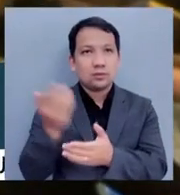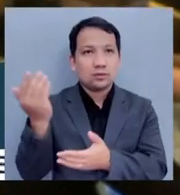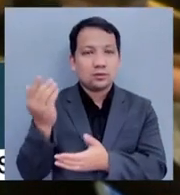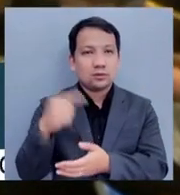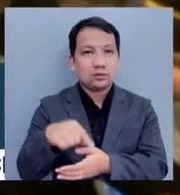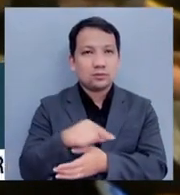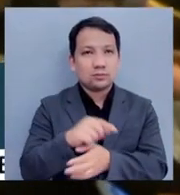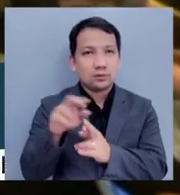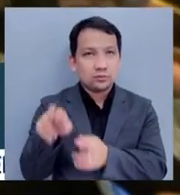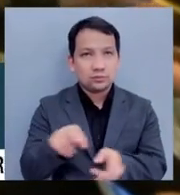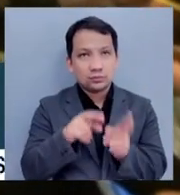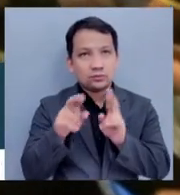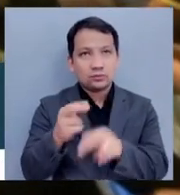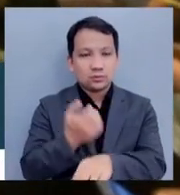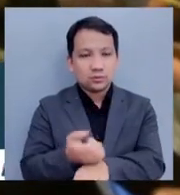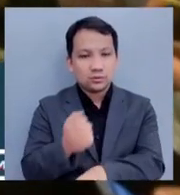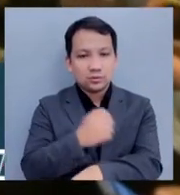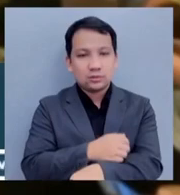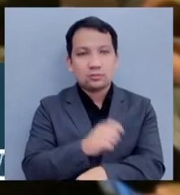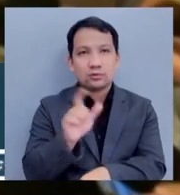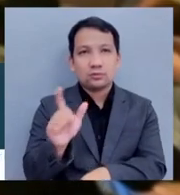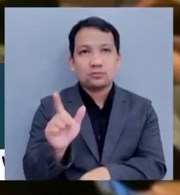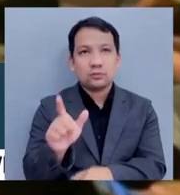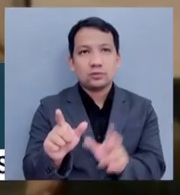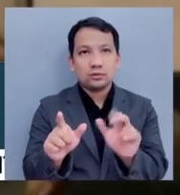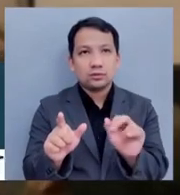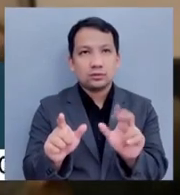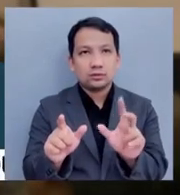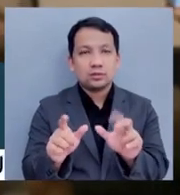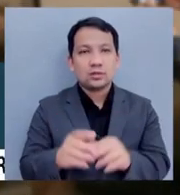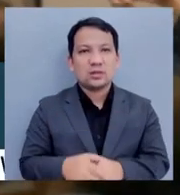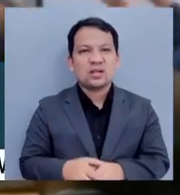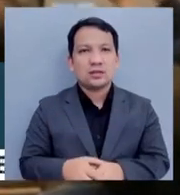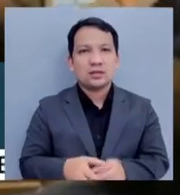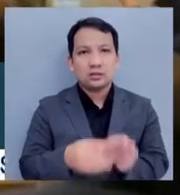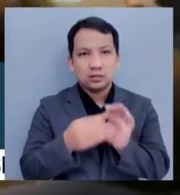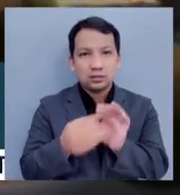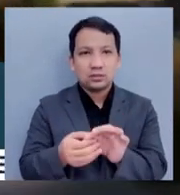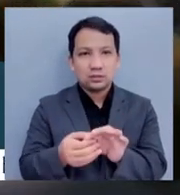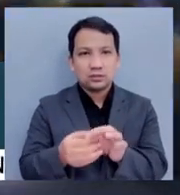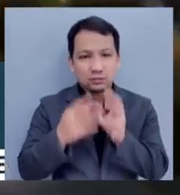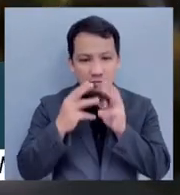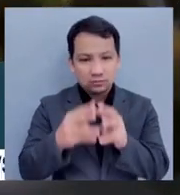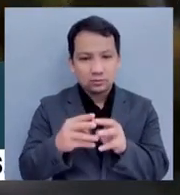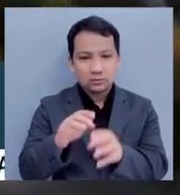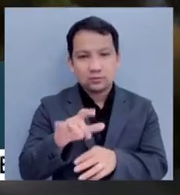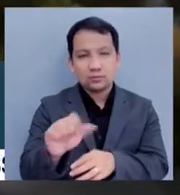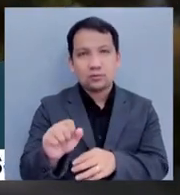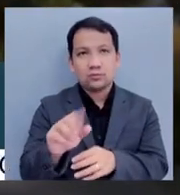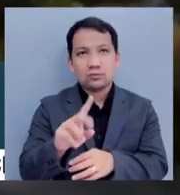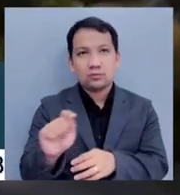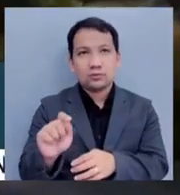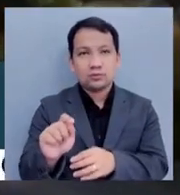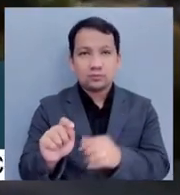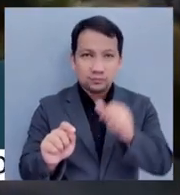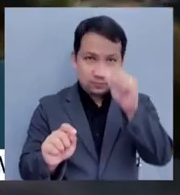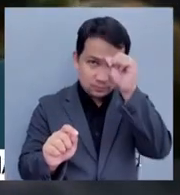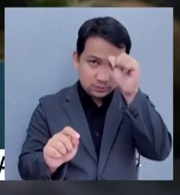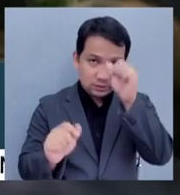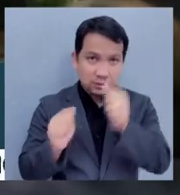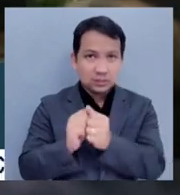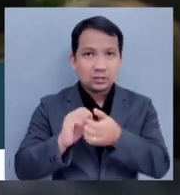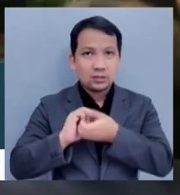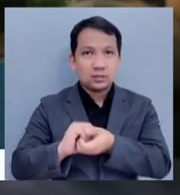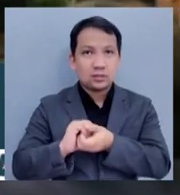renewable energy generation by 2030, or a total of 50 gigawatt capacity. India, on the other hand, is aiming for